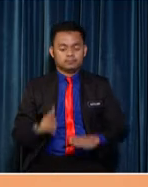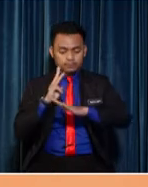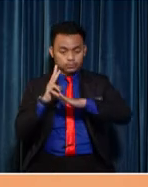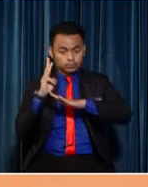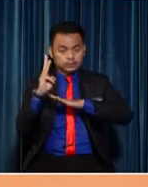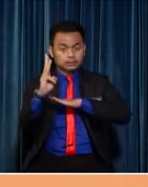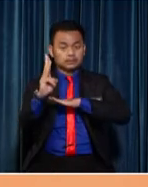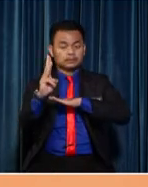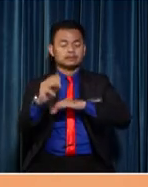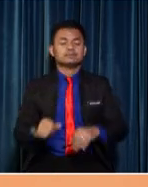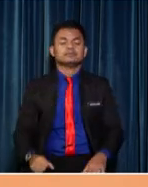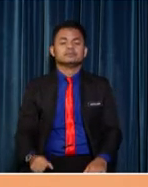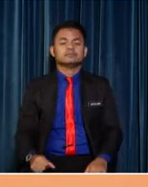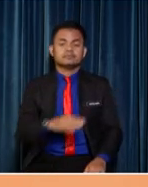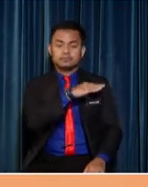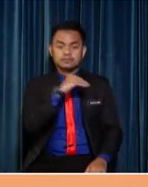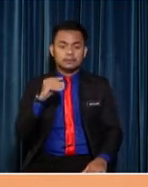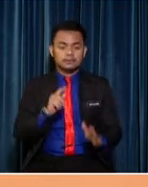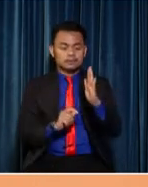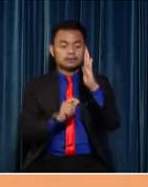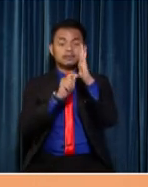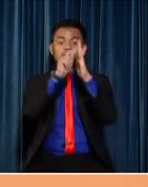width and height.